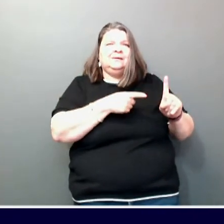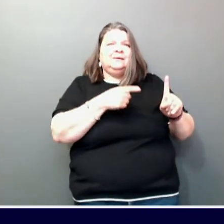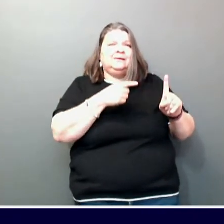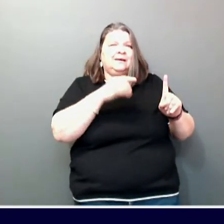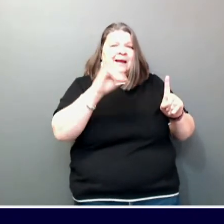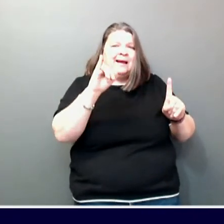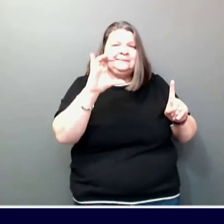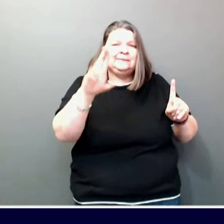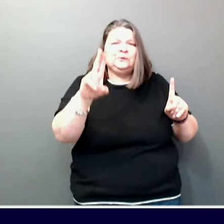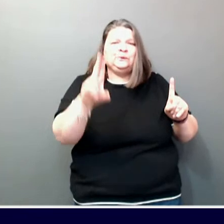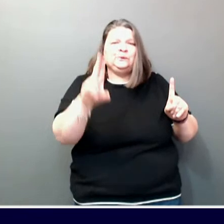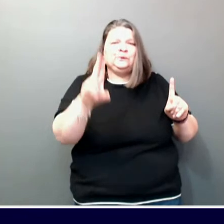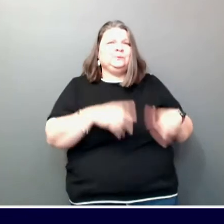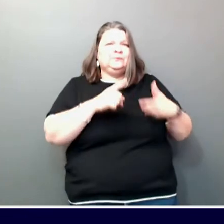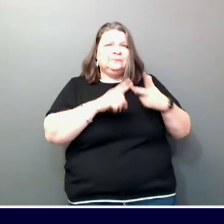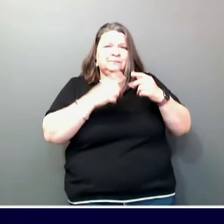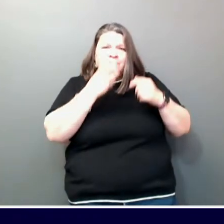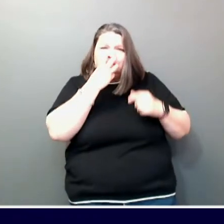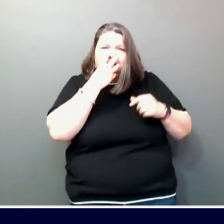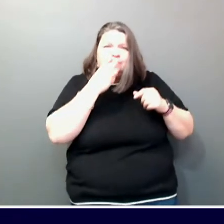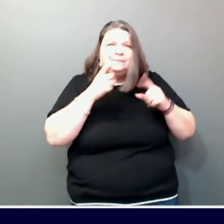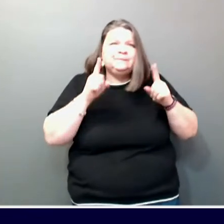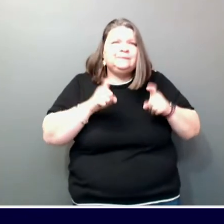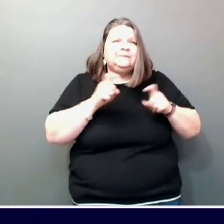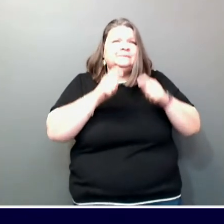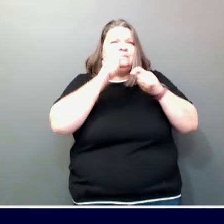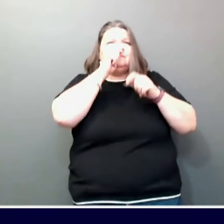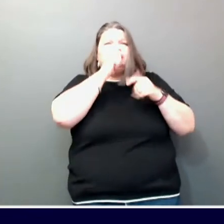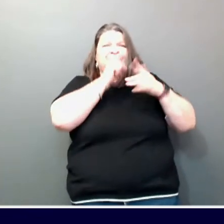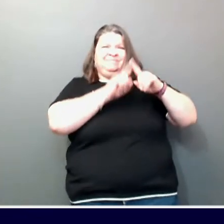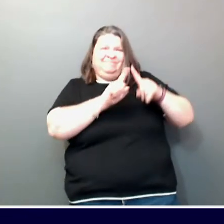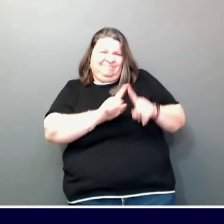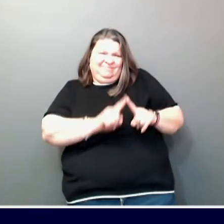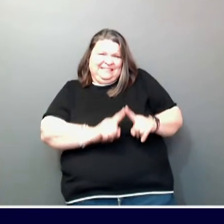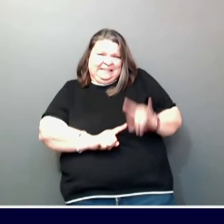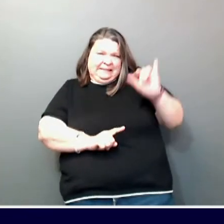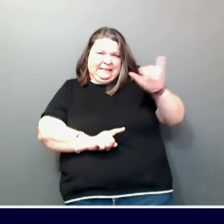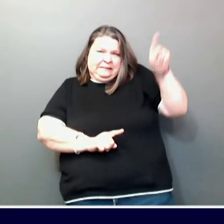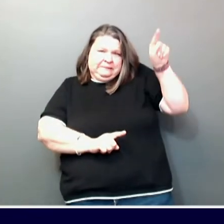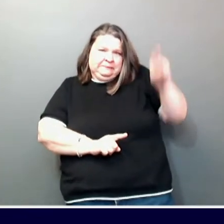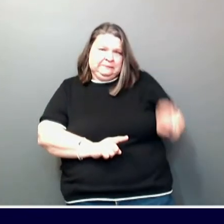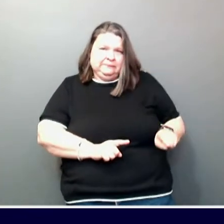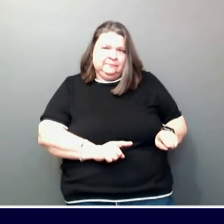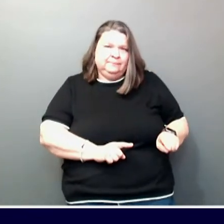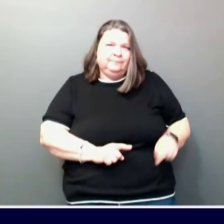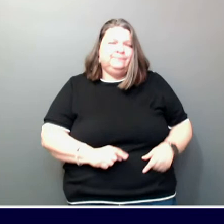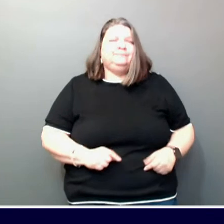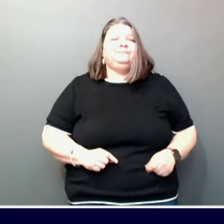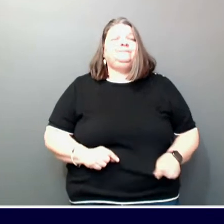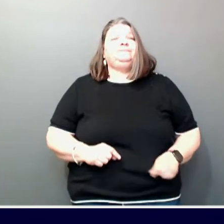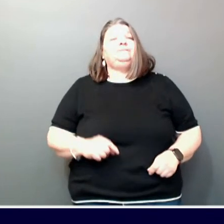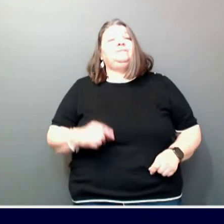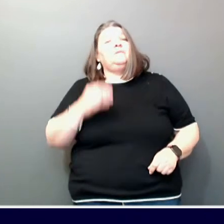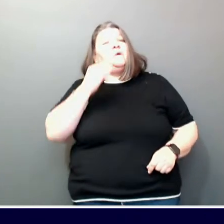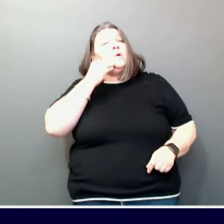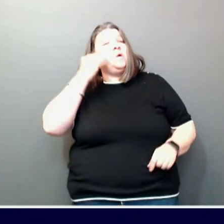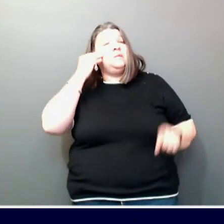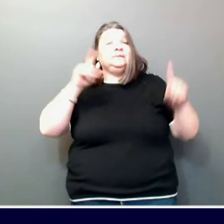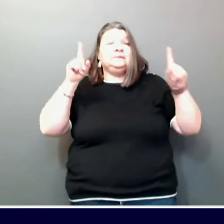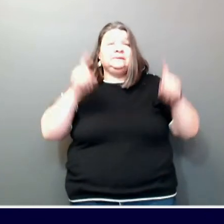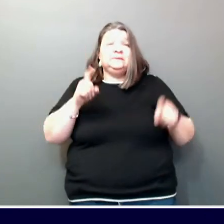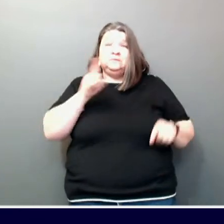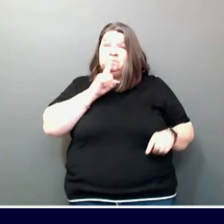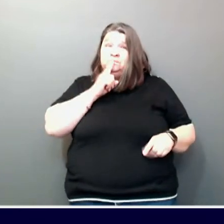Eric, we don't think the case count really tells us what's going on. One of them is home tests. The other is that right now, with the dominant variant